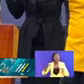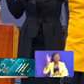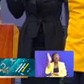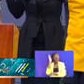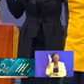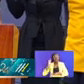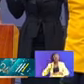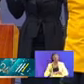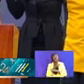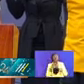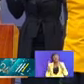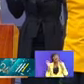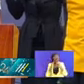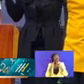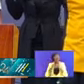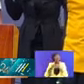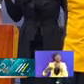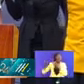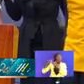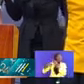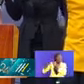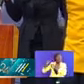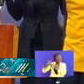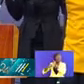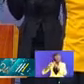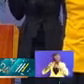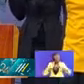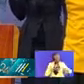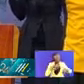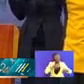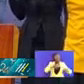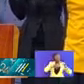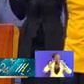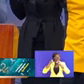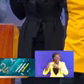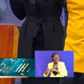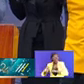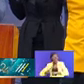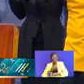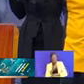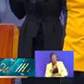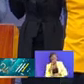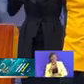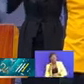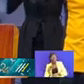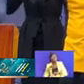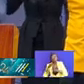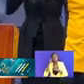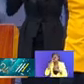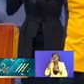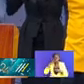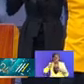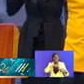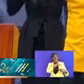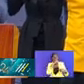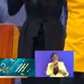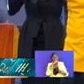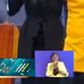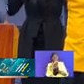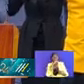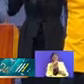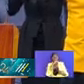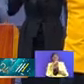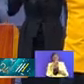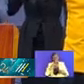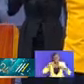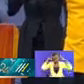what preserved previous generations was your move we have observed with the eyes of the spirit and there is